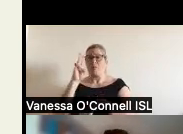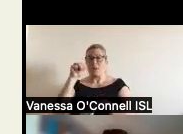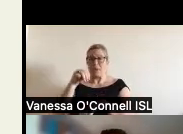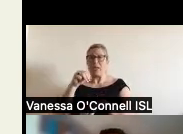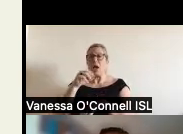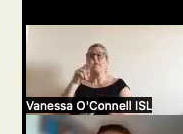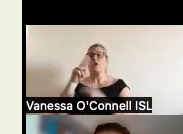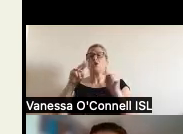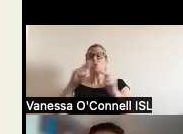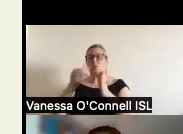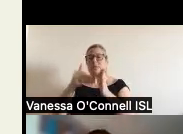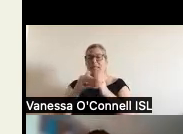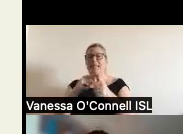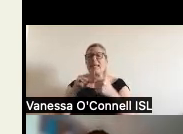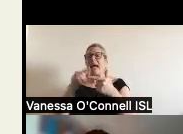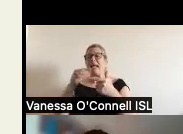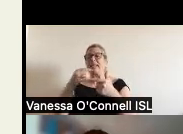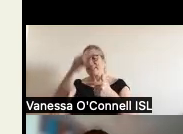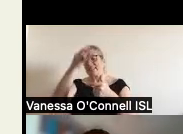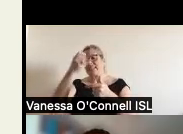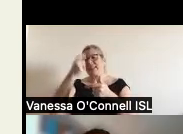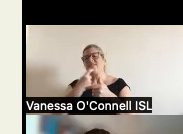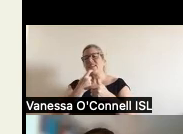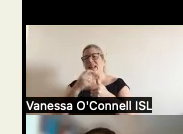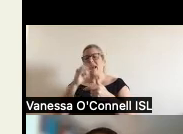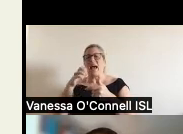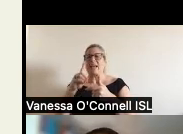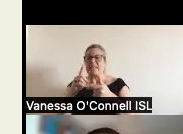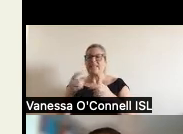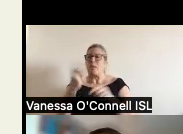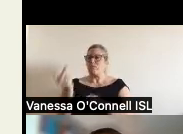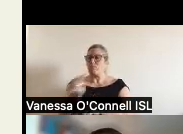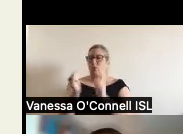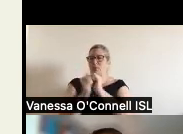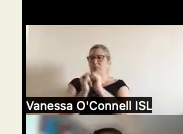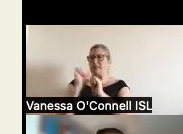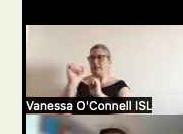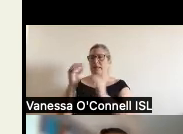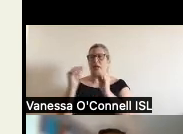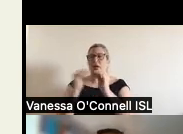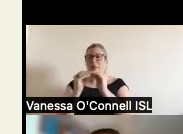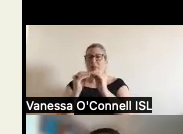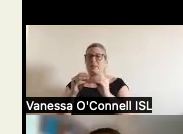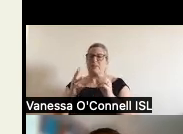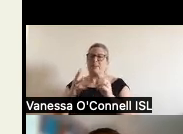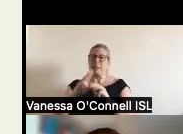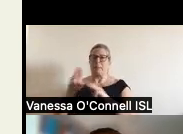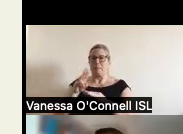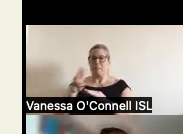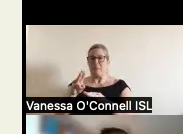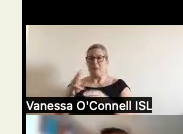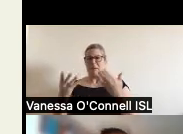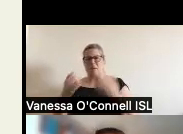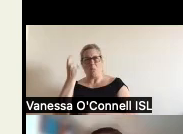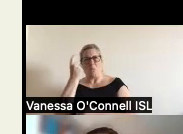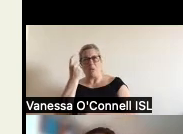and Finland, Jacinda Ardern and Sanna Marin, met. And he commented on the fact that people would be apparently wondering whether the